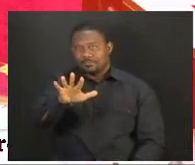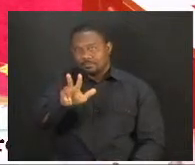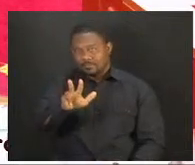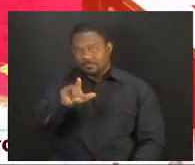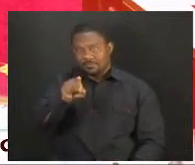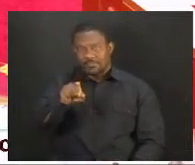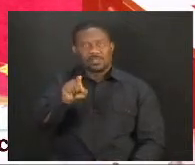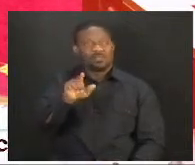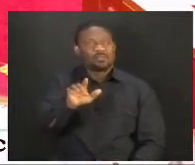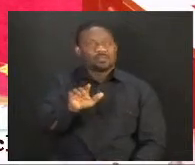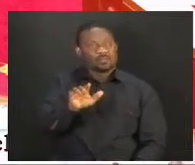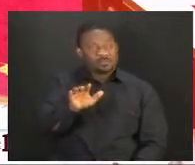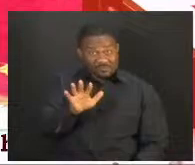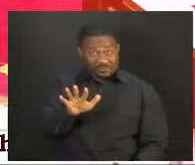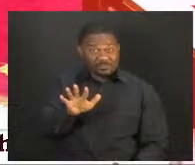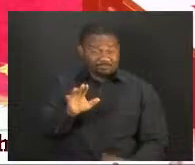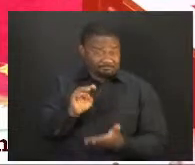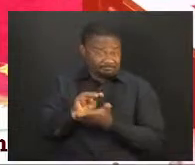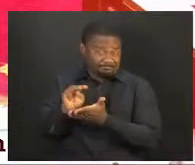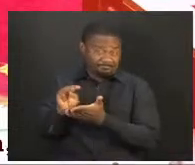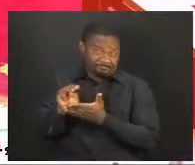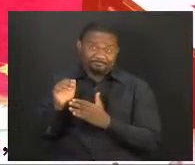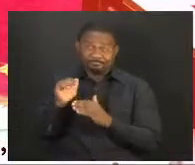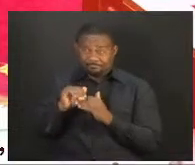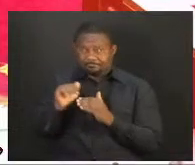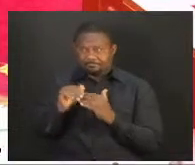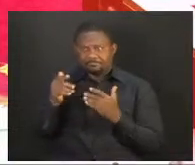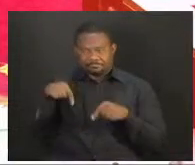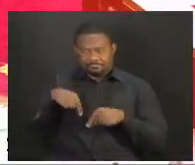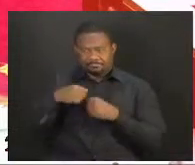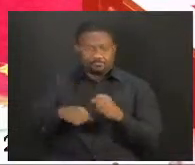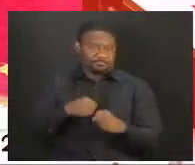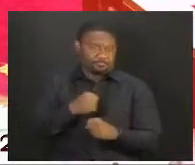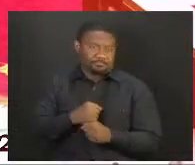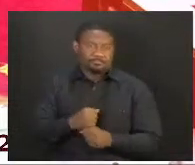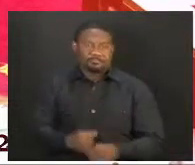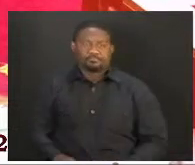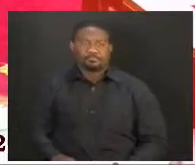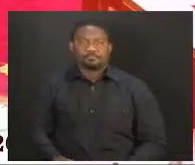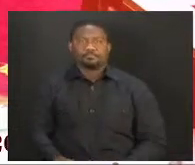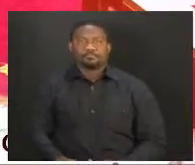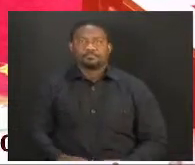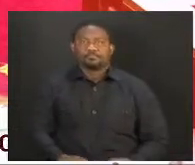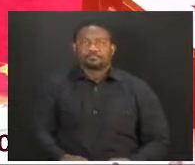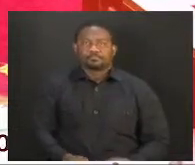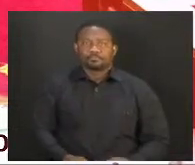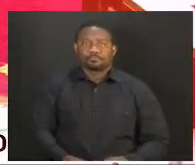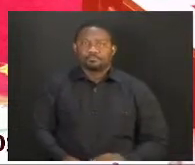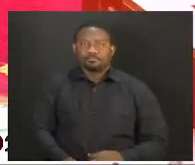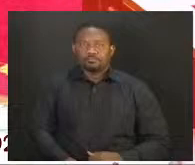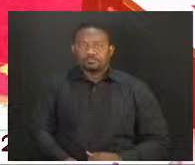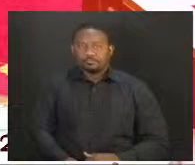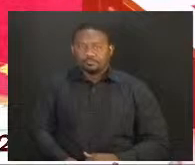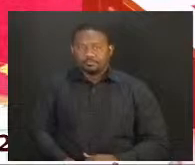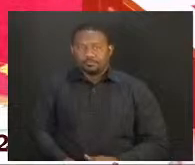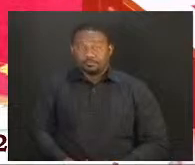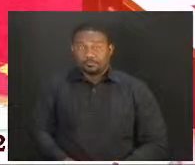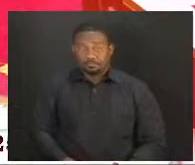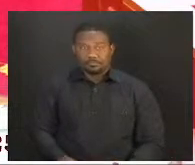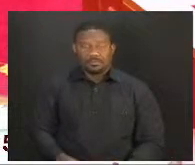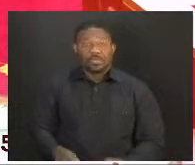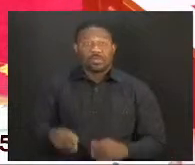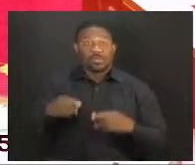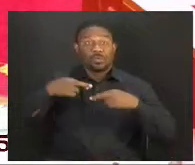953.5 million Ghana cedis in the year 2025. So, Speaker, we have also uncapped the road